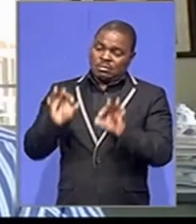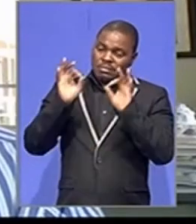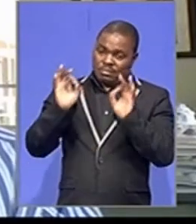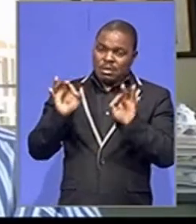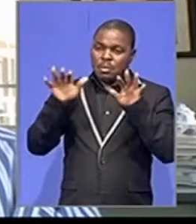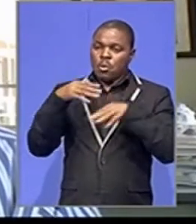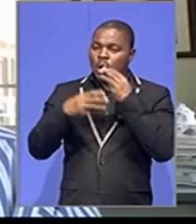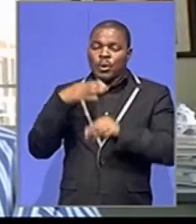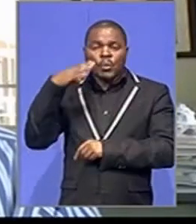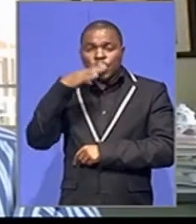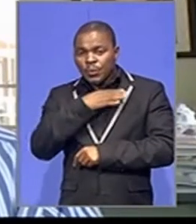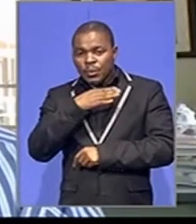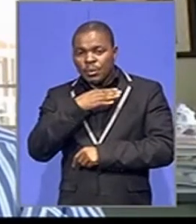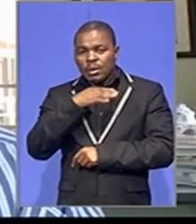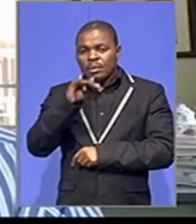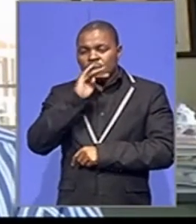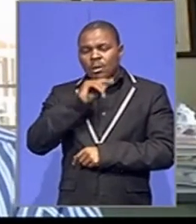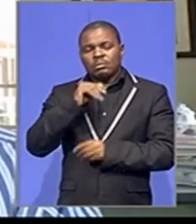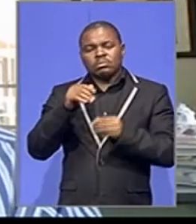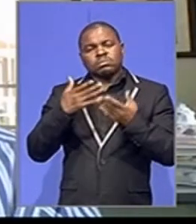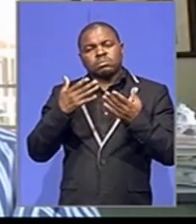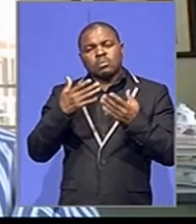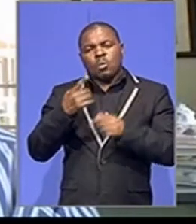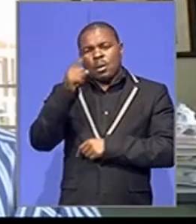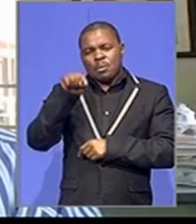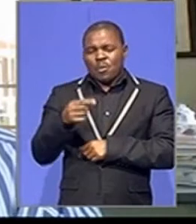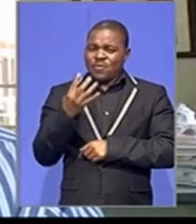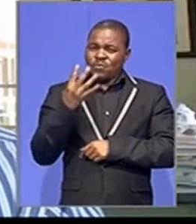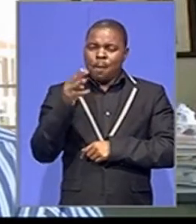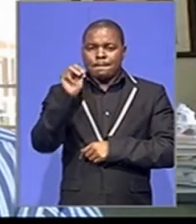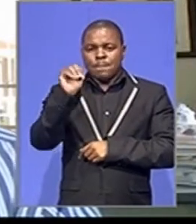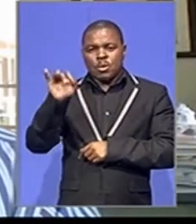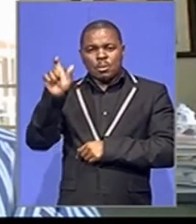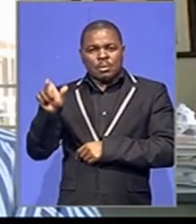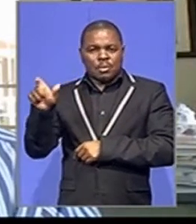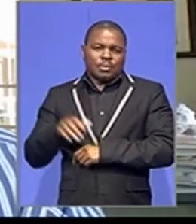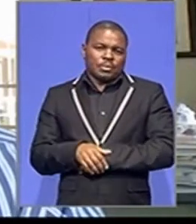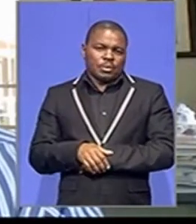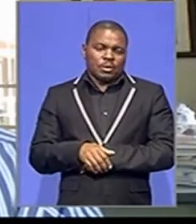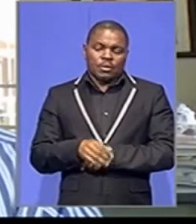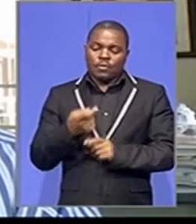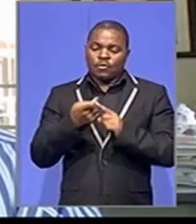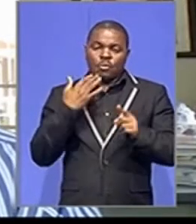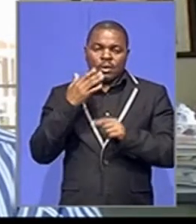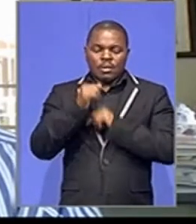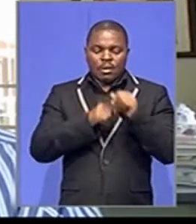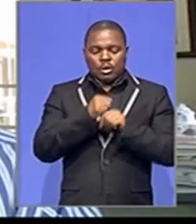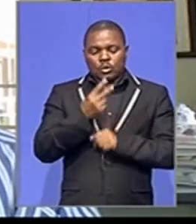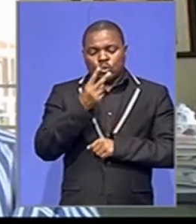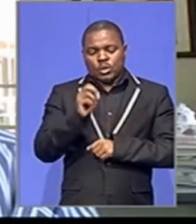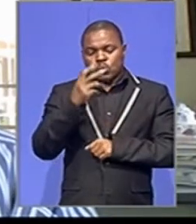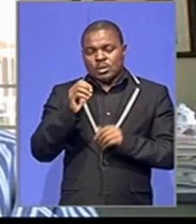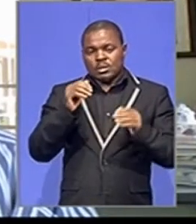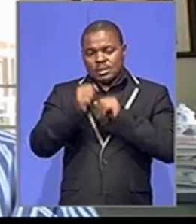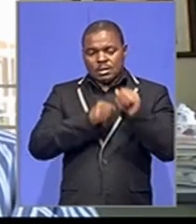actual level of employment declined by nearly 1.4 million in over the course of